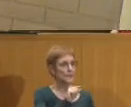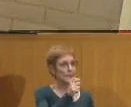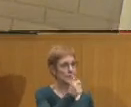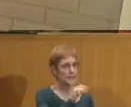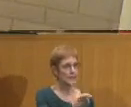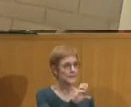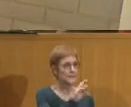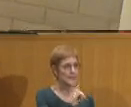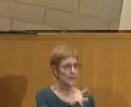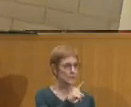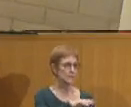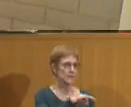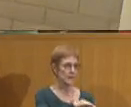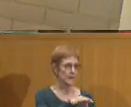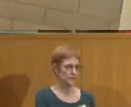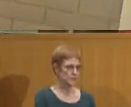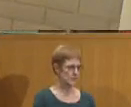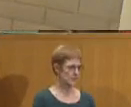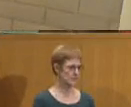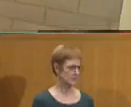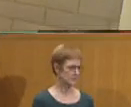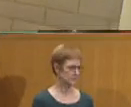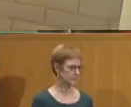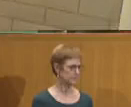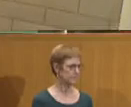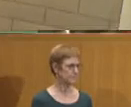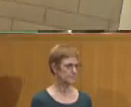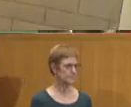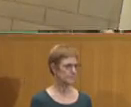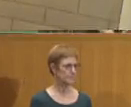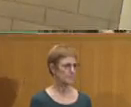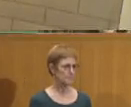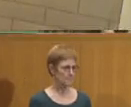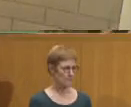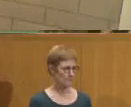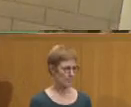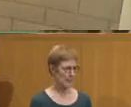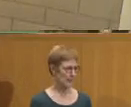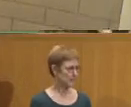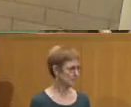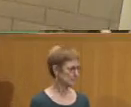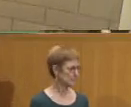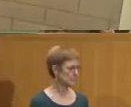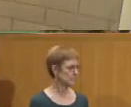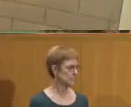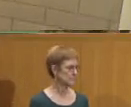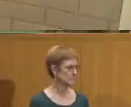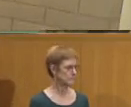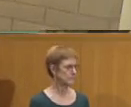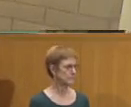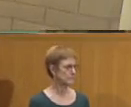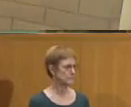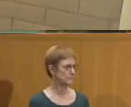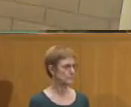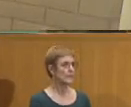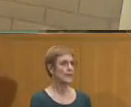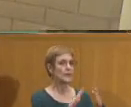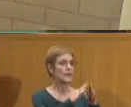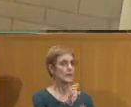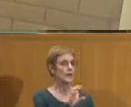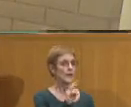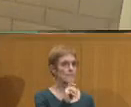my family, but most importantly, this community. You embrace the newcomer. You embrace someone who likes to